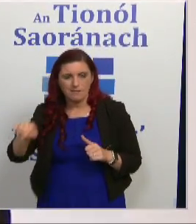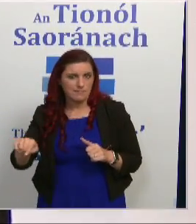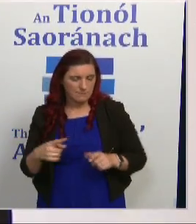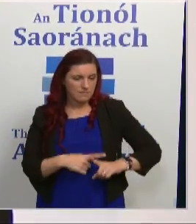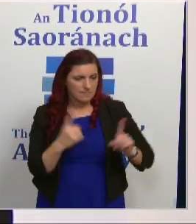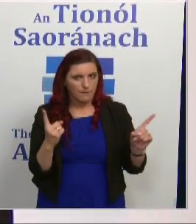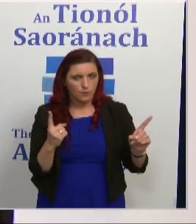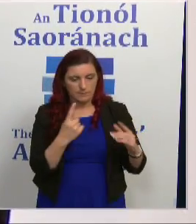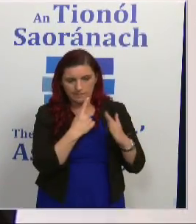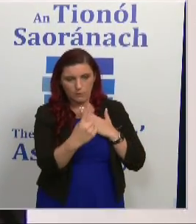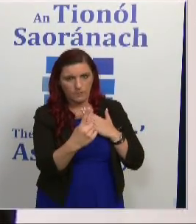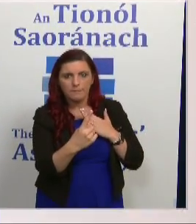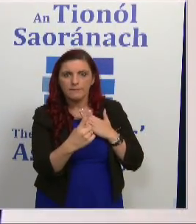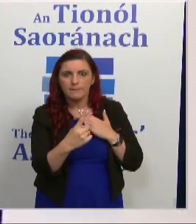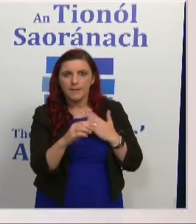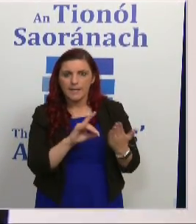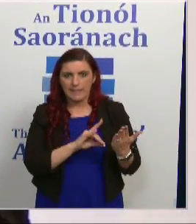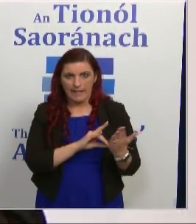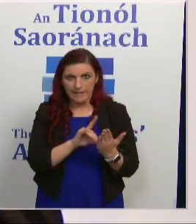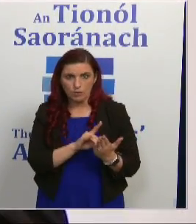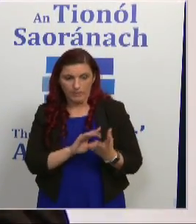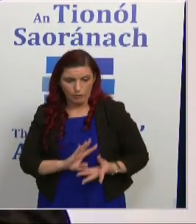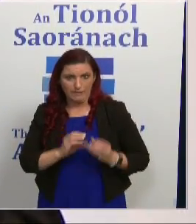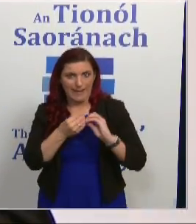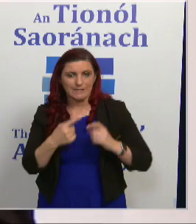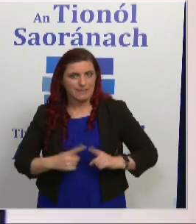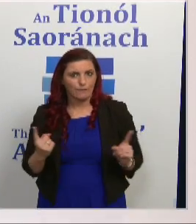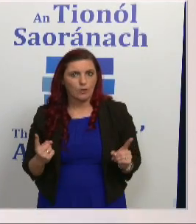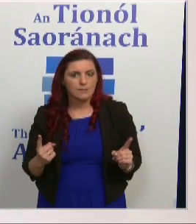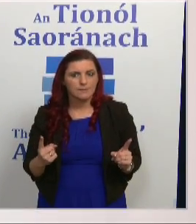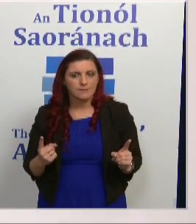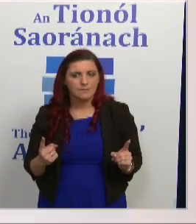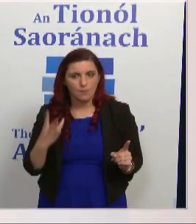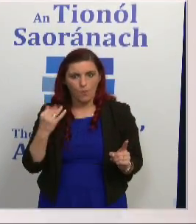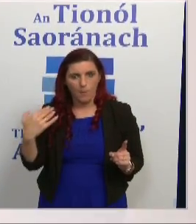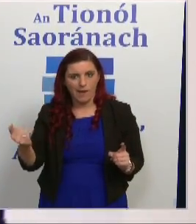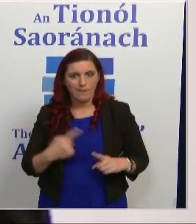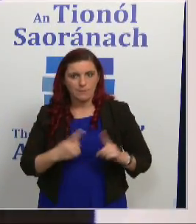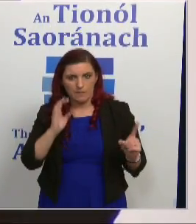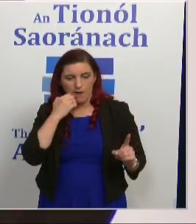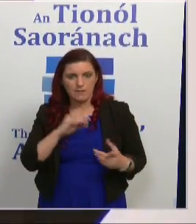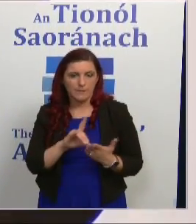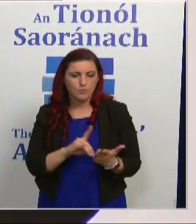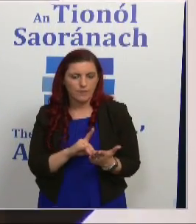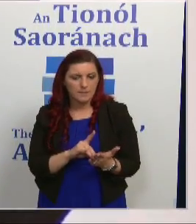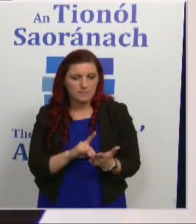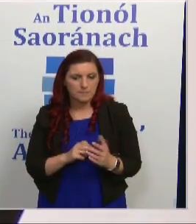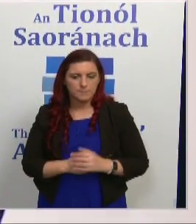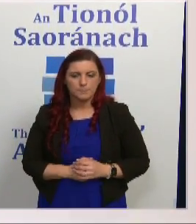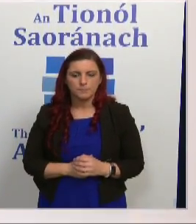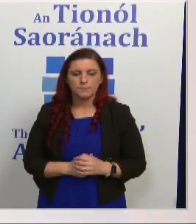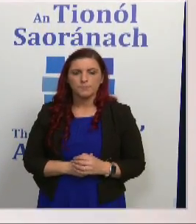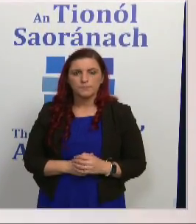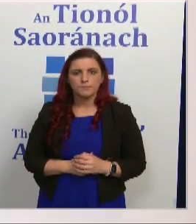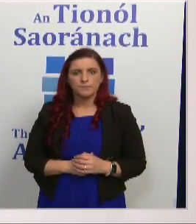is distinct. Its history has created those differences and those distinctive elements.